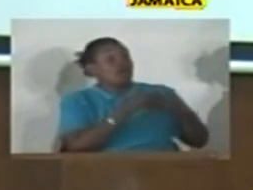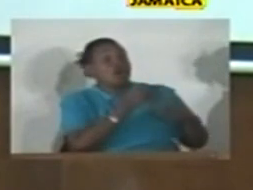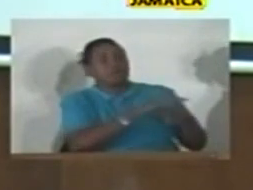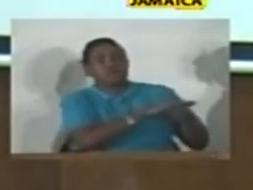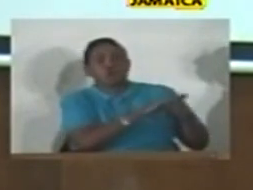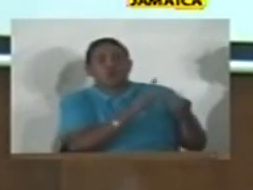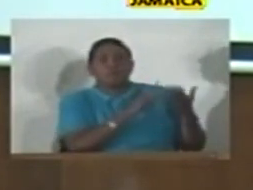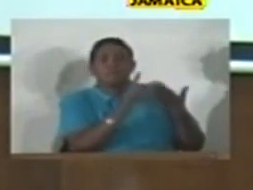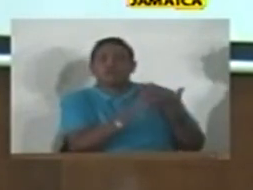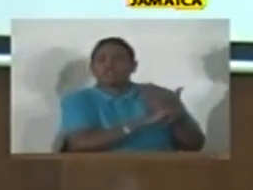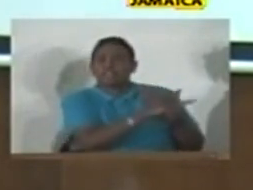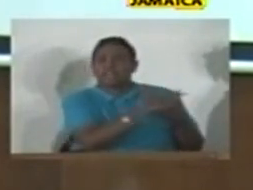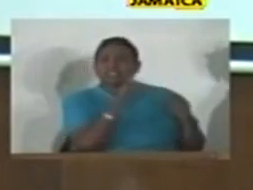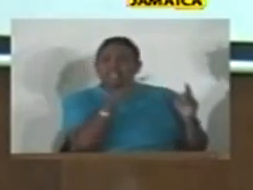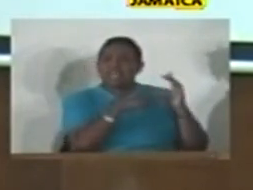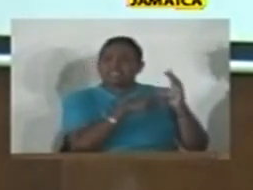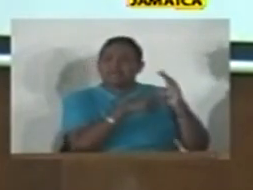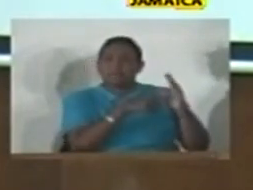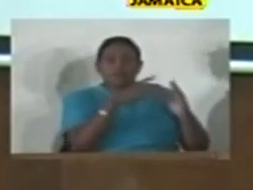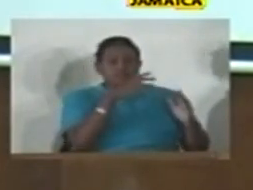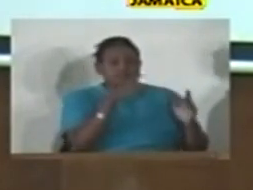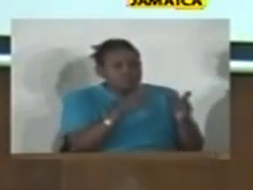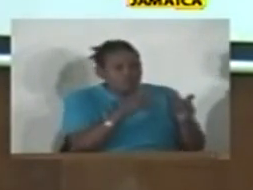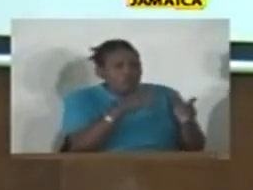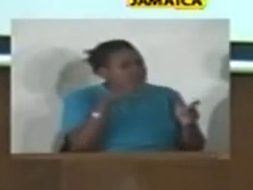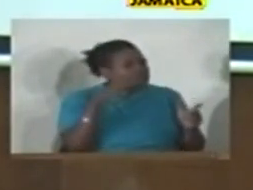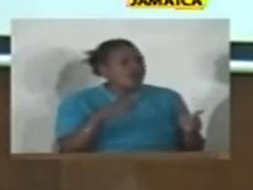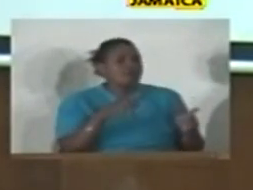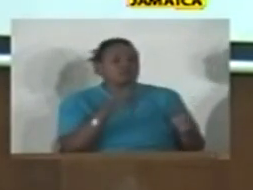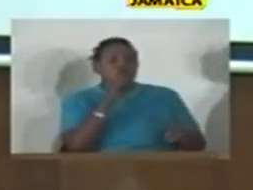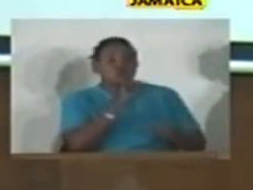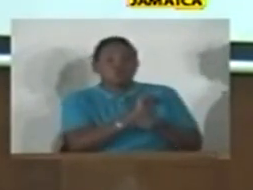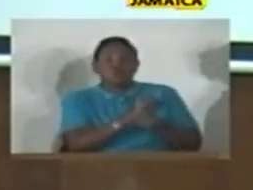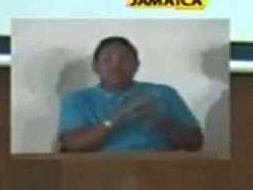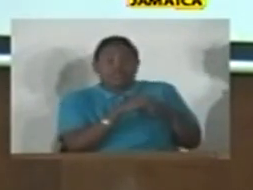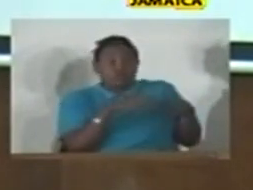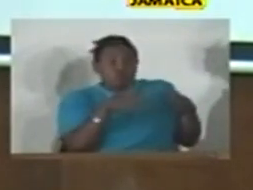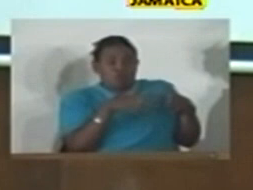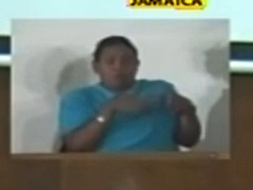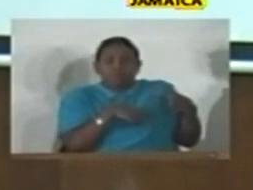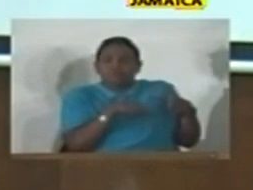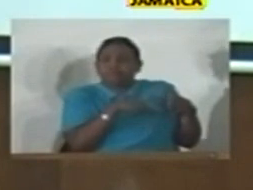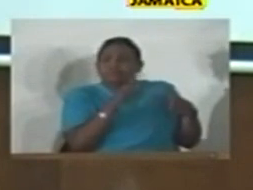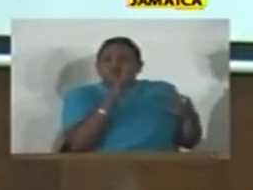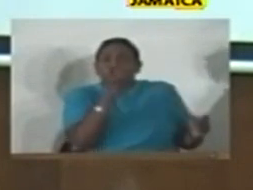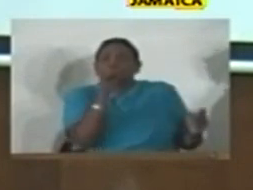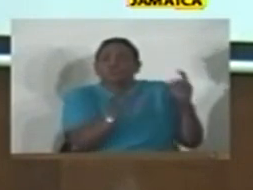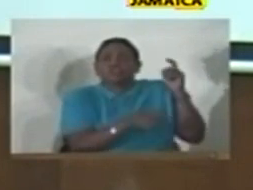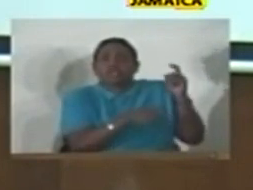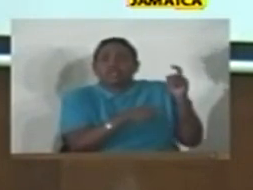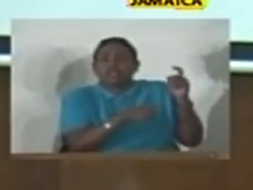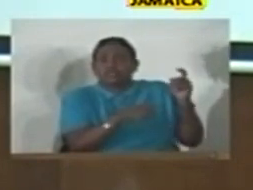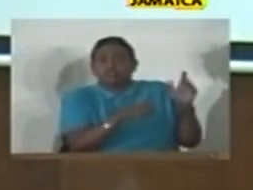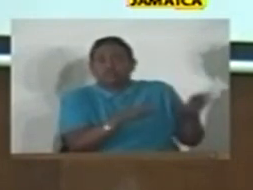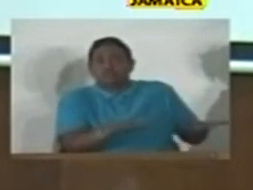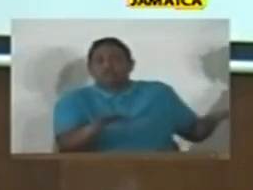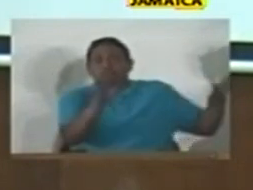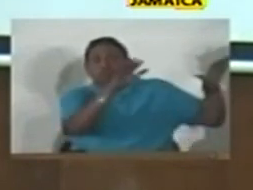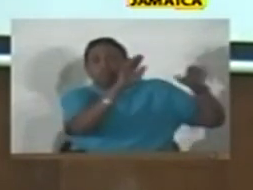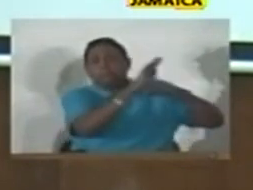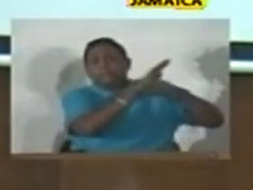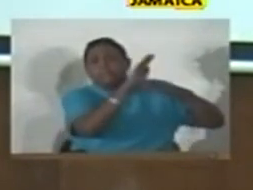an example of small farmers working within a group to change the complexion of an